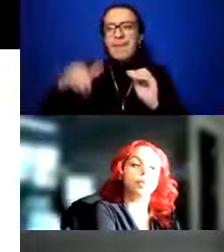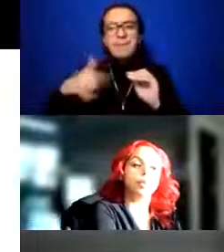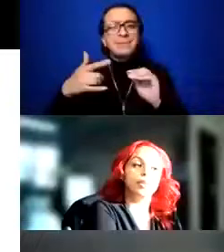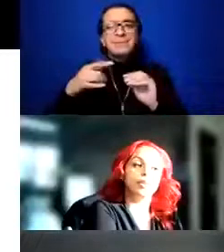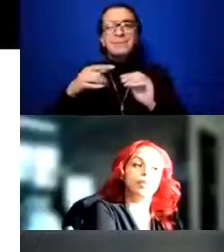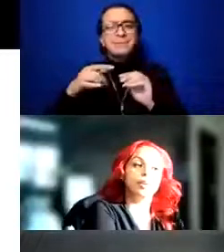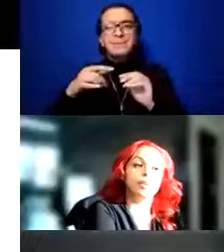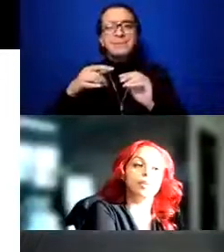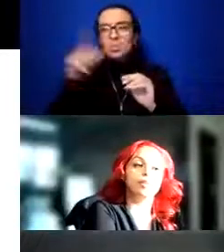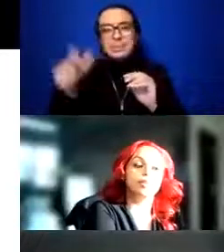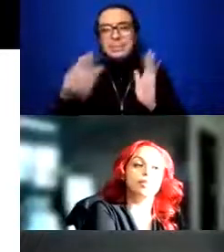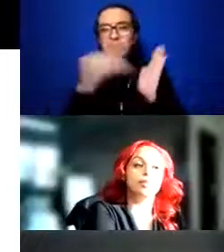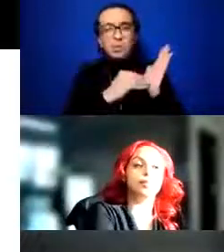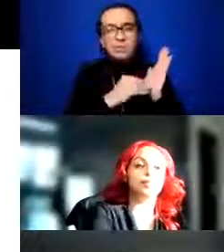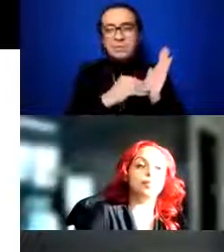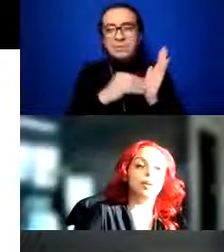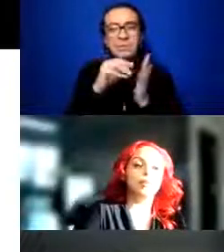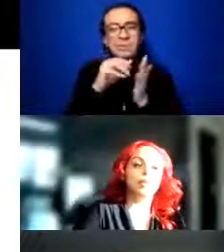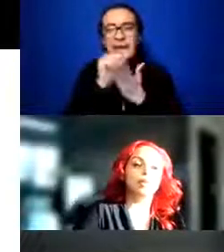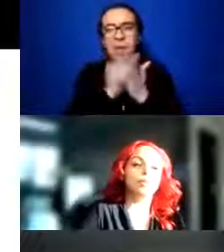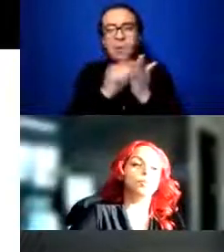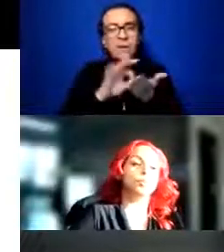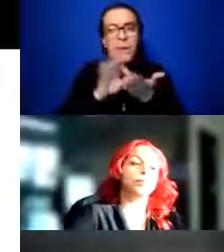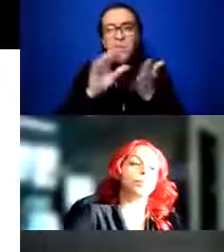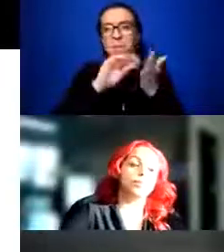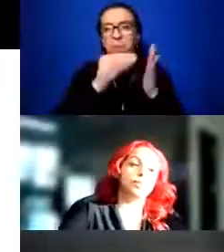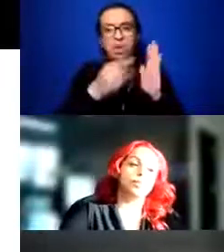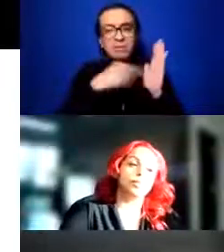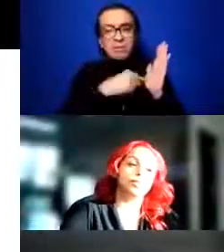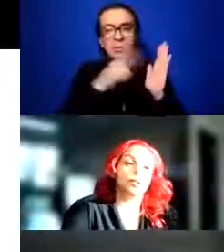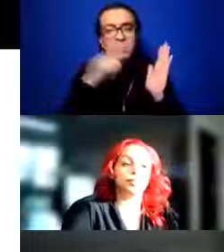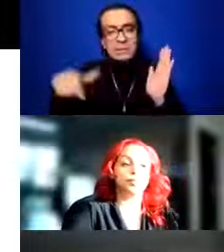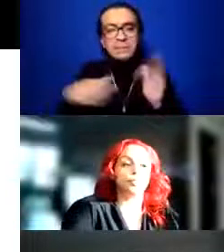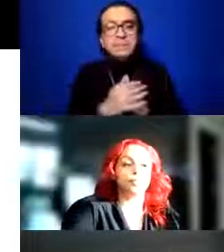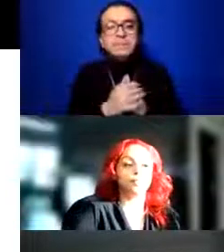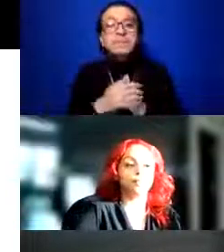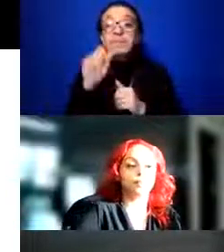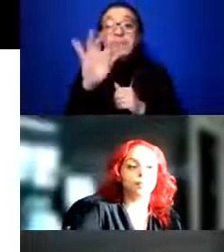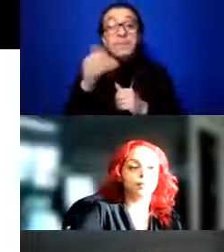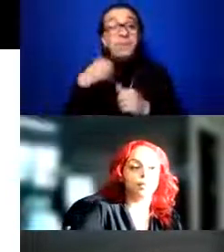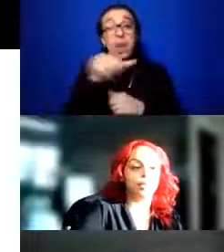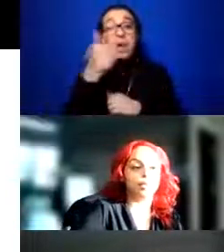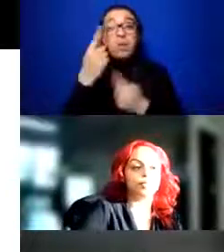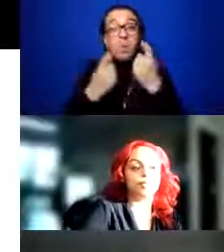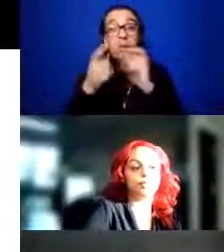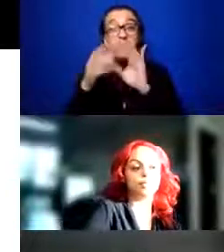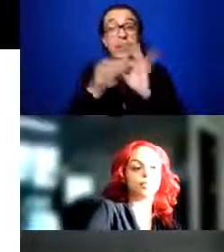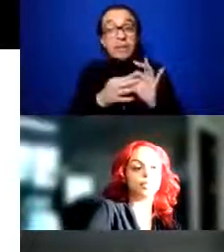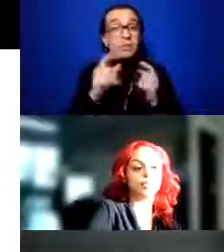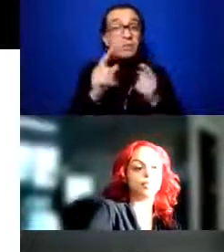blank. And if you have any additional questions in regards to like the federal